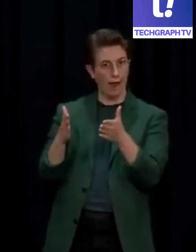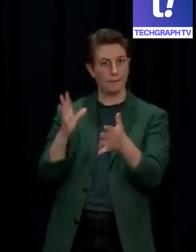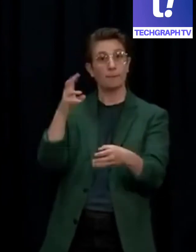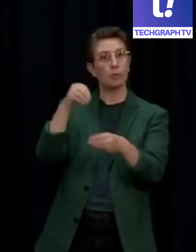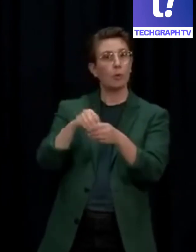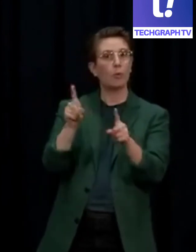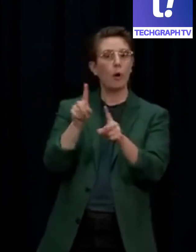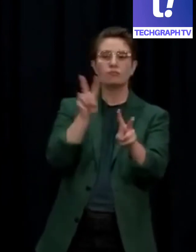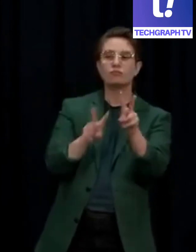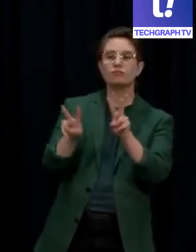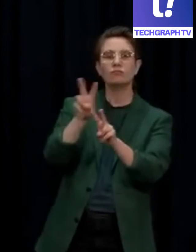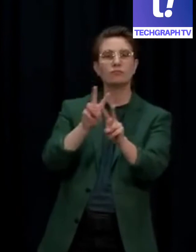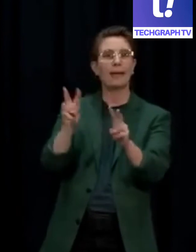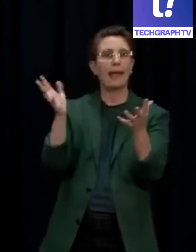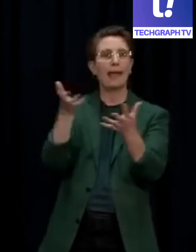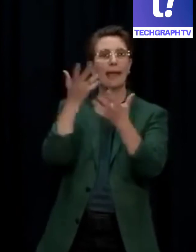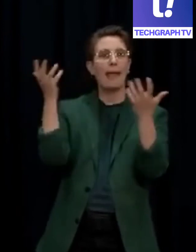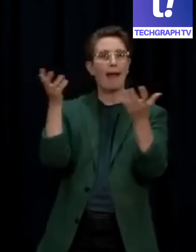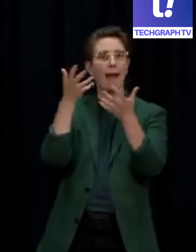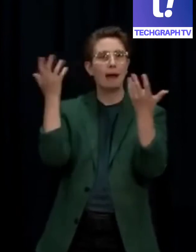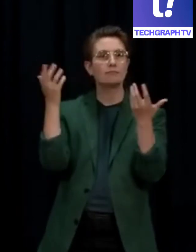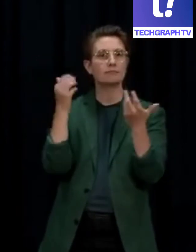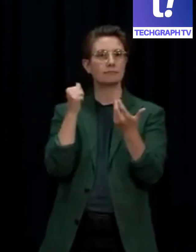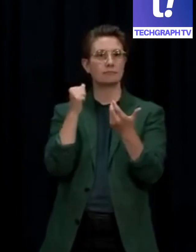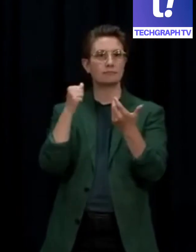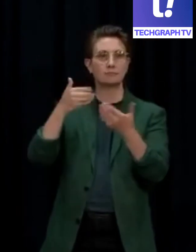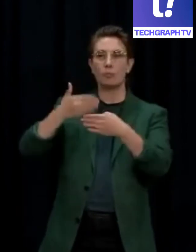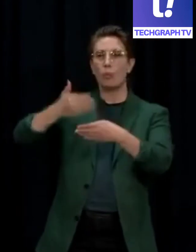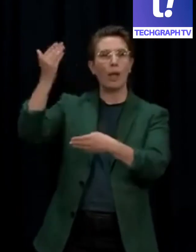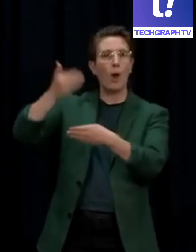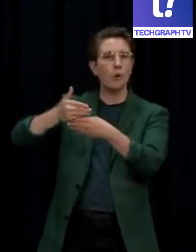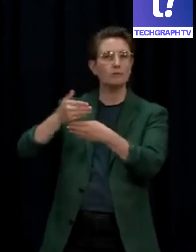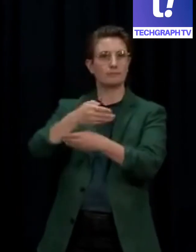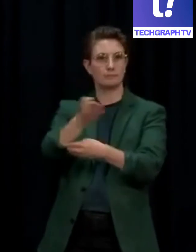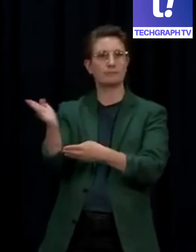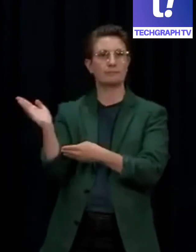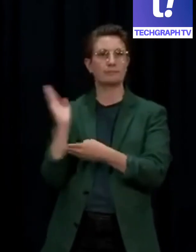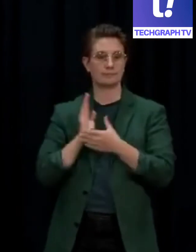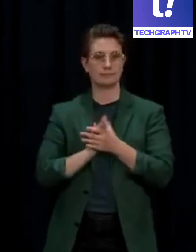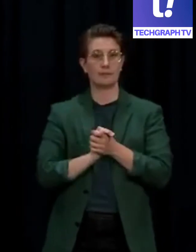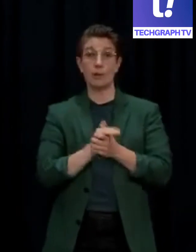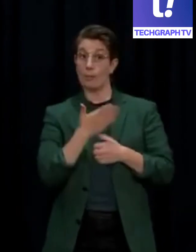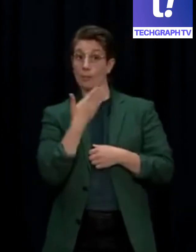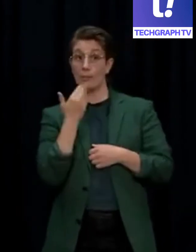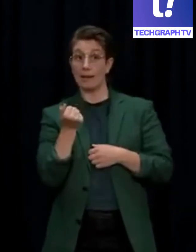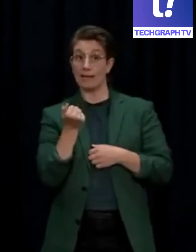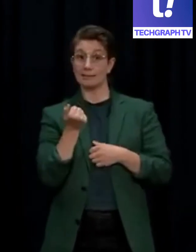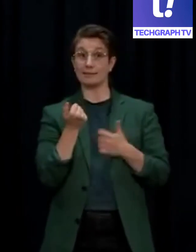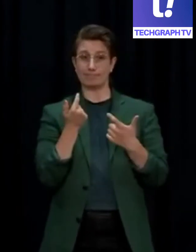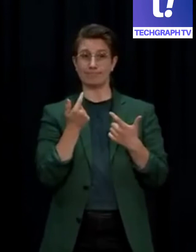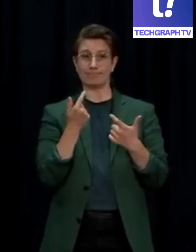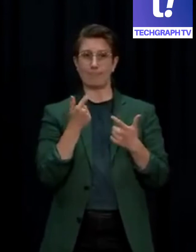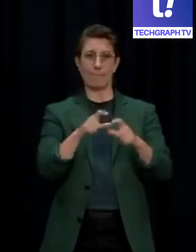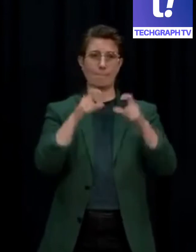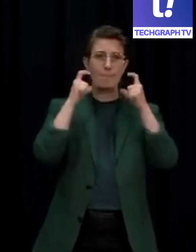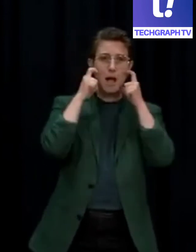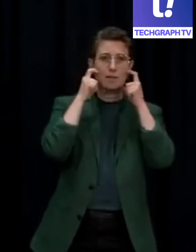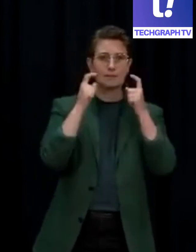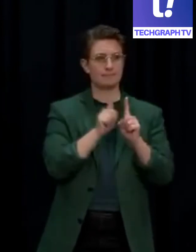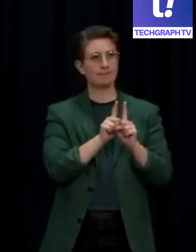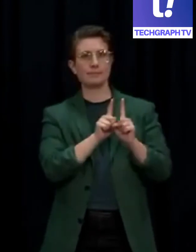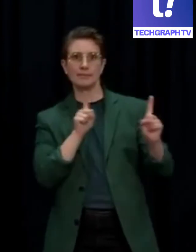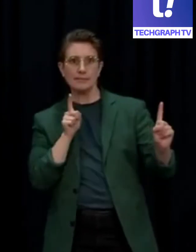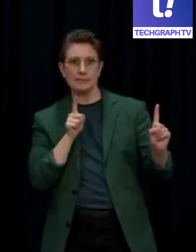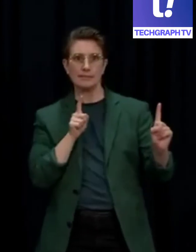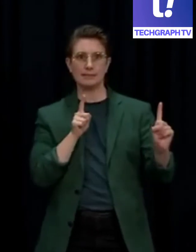boosted. Wear a mask in indoor settings and outdoors when you can't distance from others and reduce contacts as much as practical in those